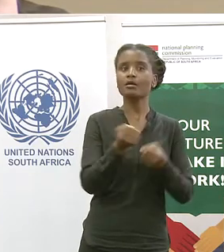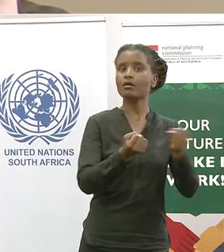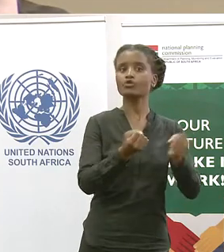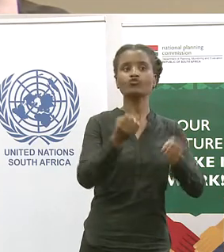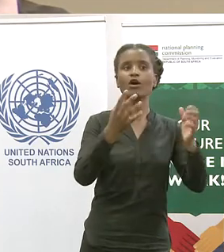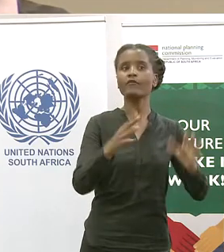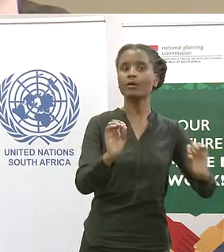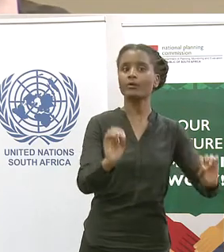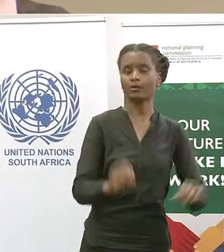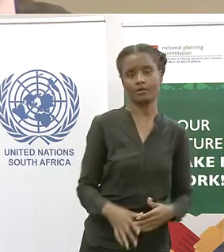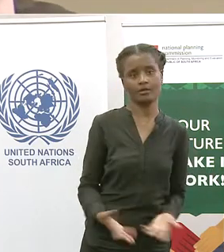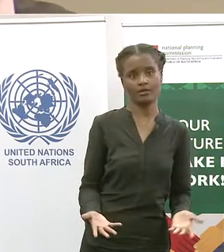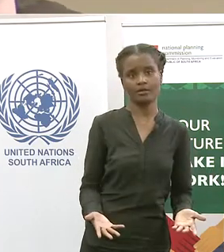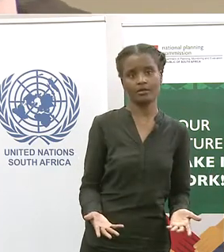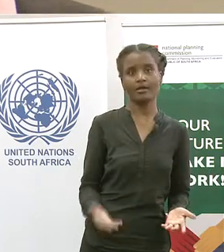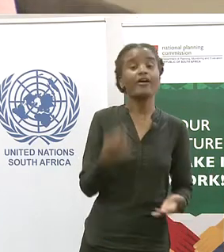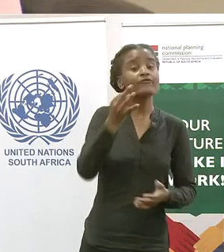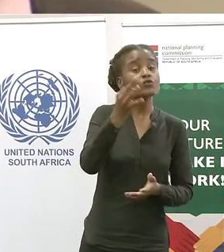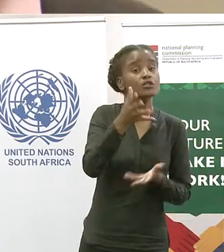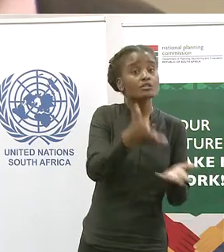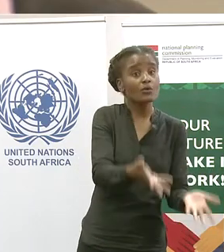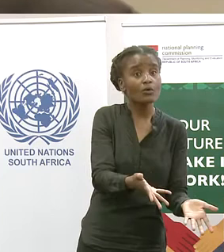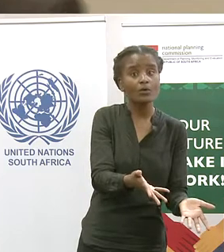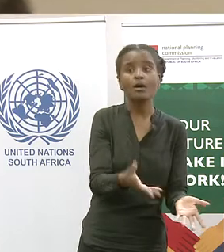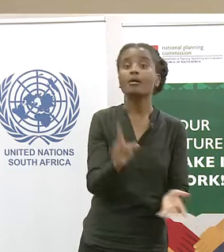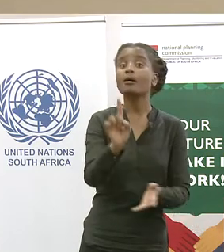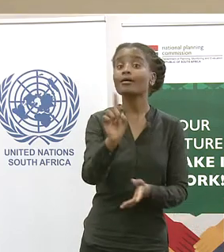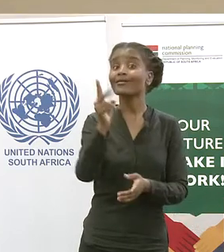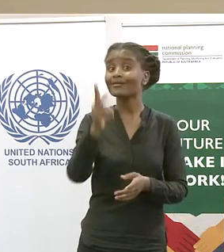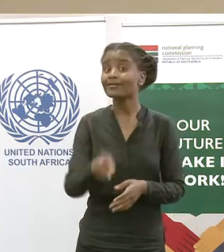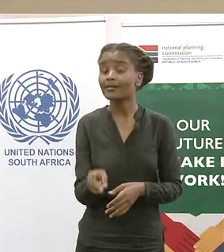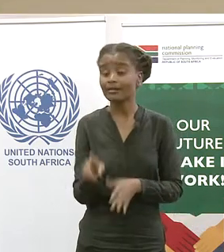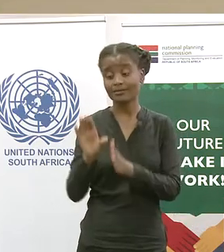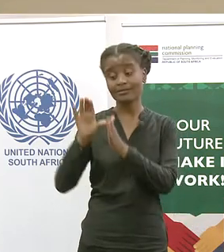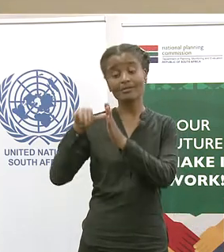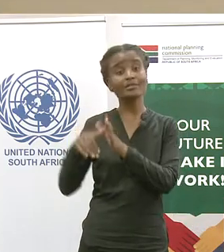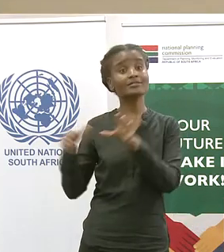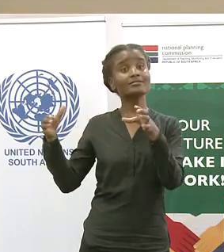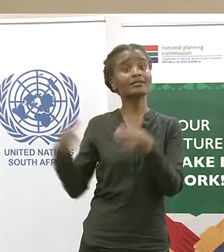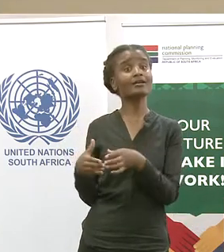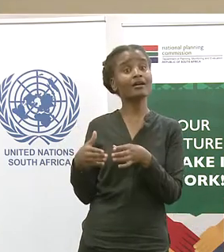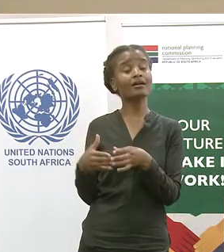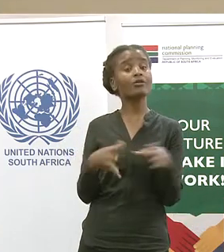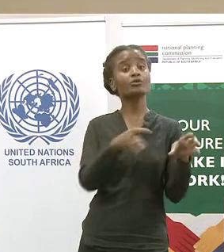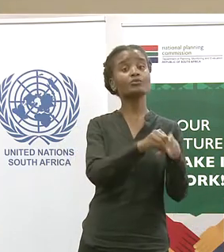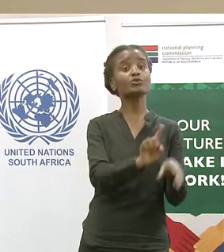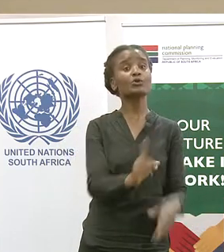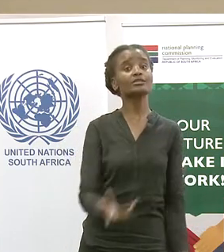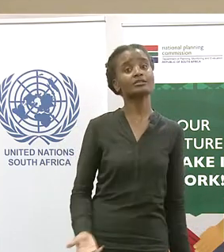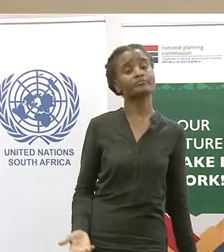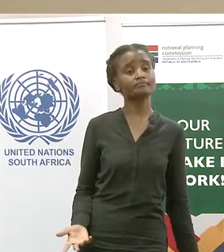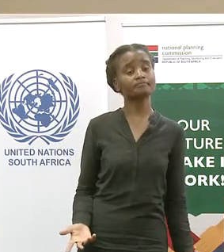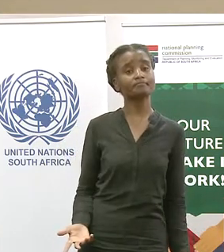business. Again, what is the contribution of disability? What is the contribution of the discourse to what's